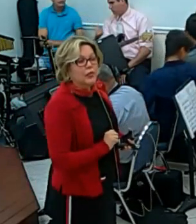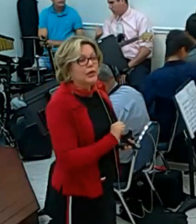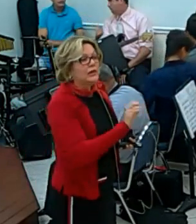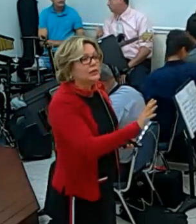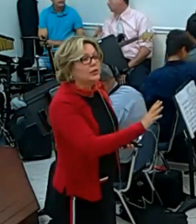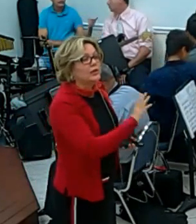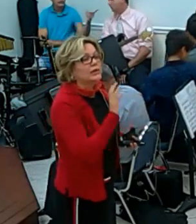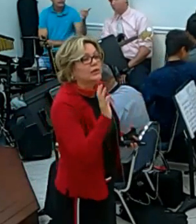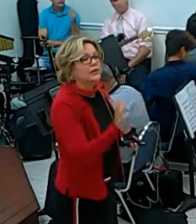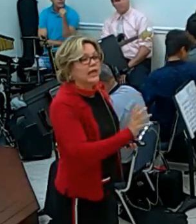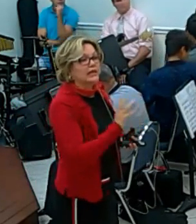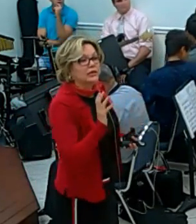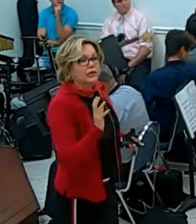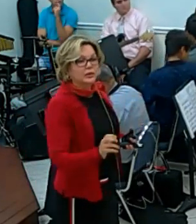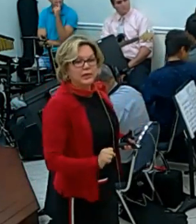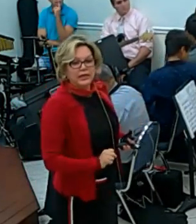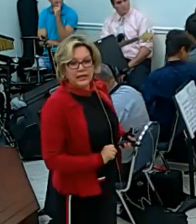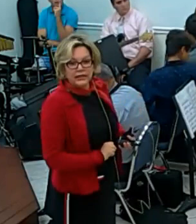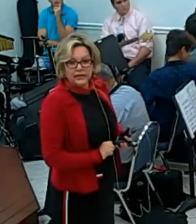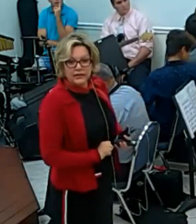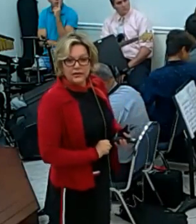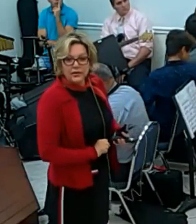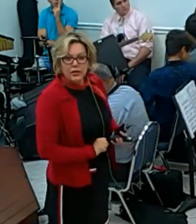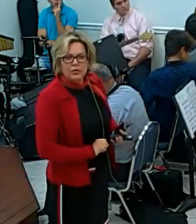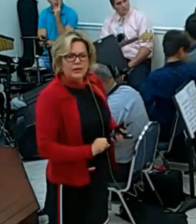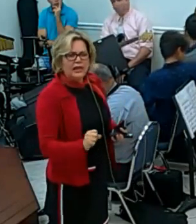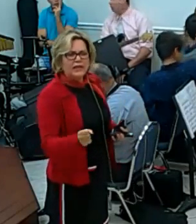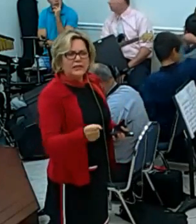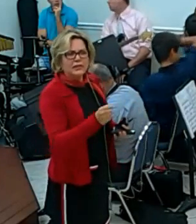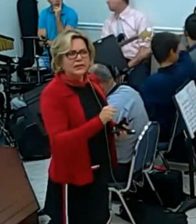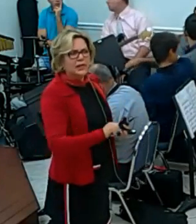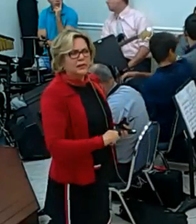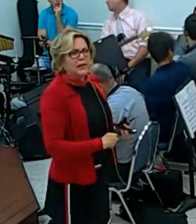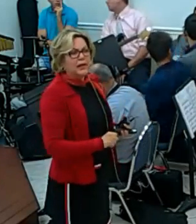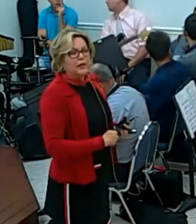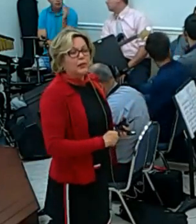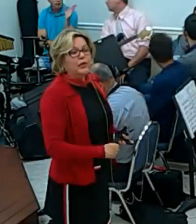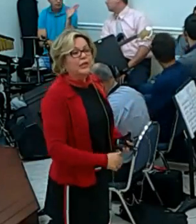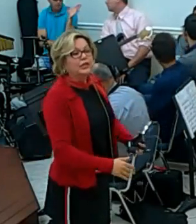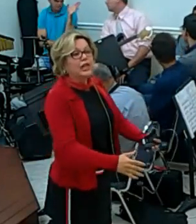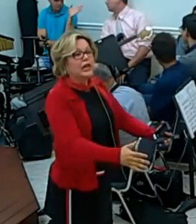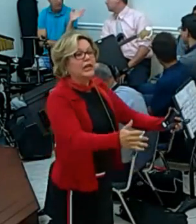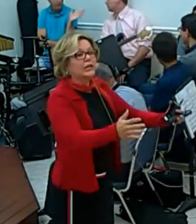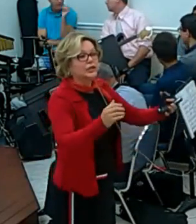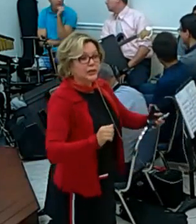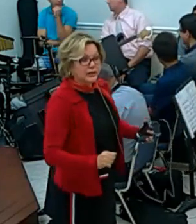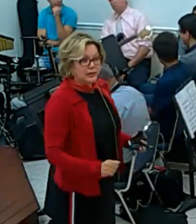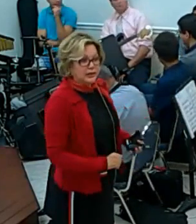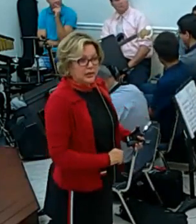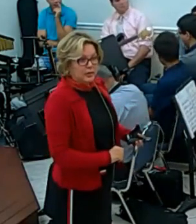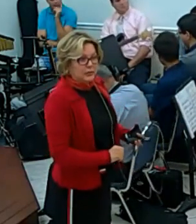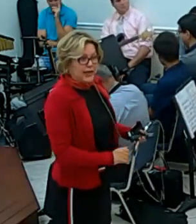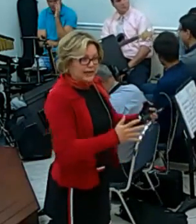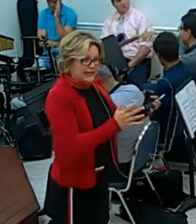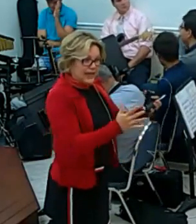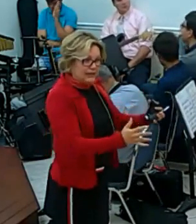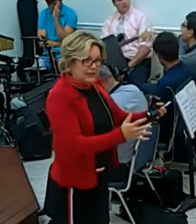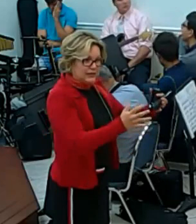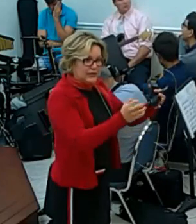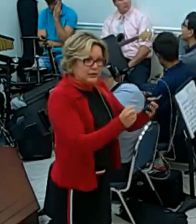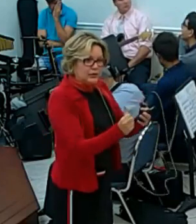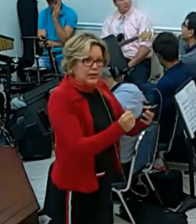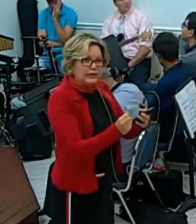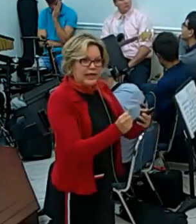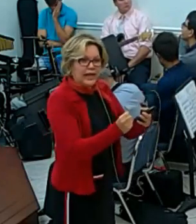ago. Because when the trees are destroyed, many things happen to the planet. There are many